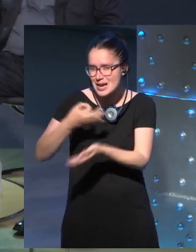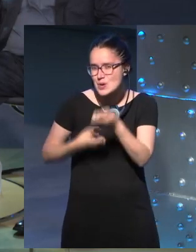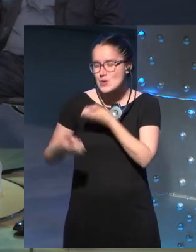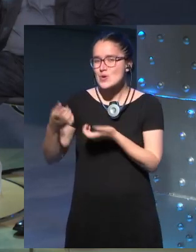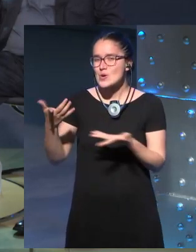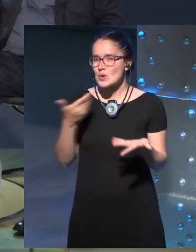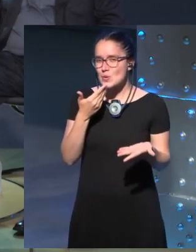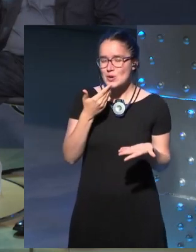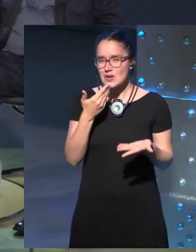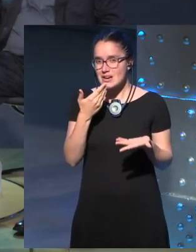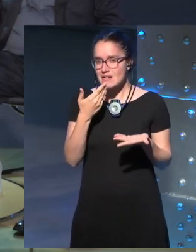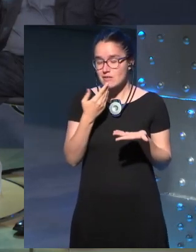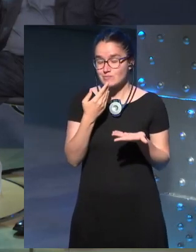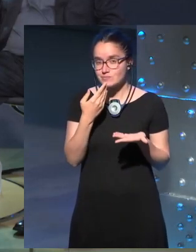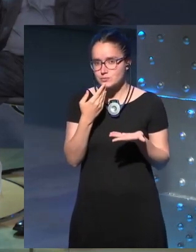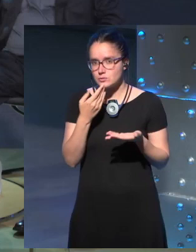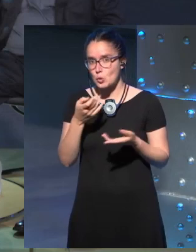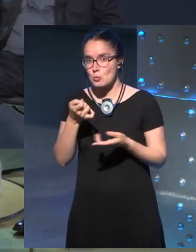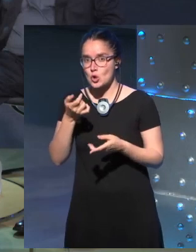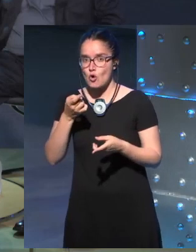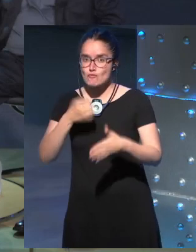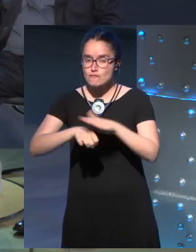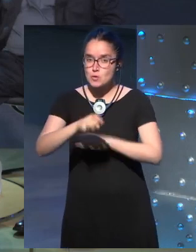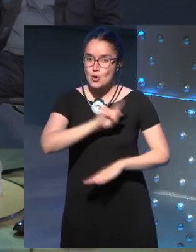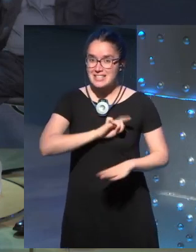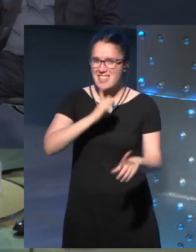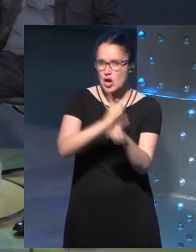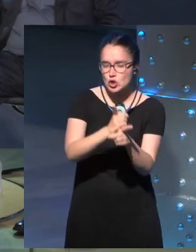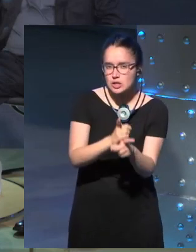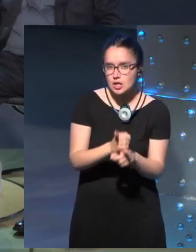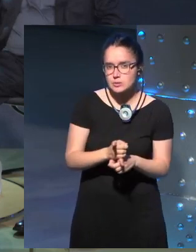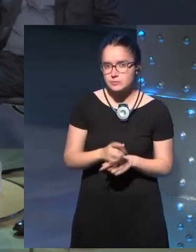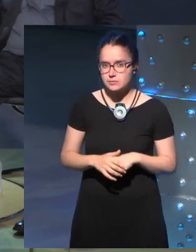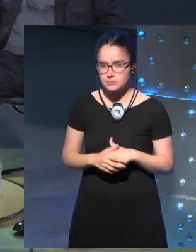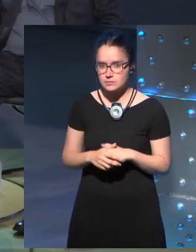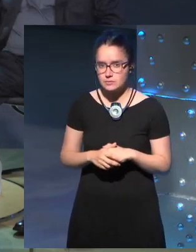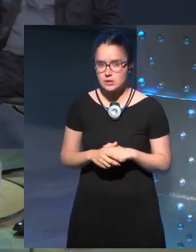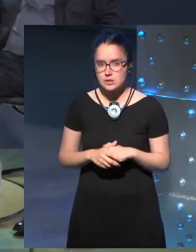everything that has to do with capitalism, with business, and all these things that are ending up with all this.